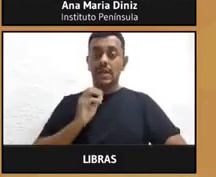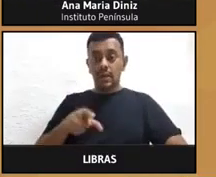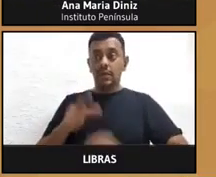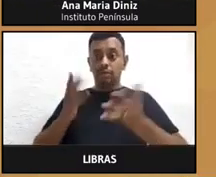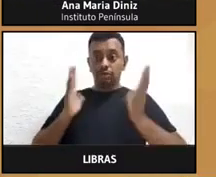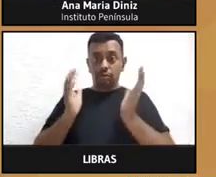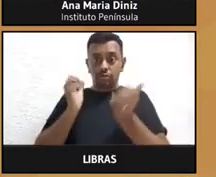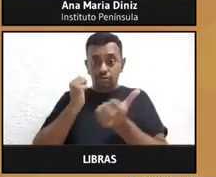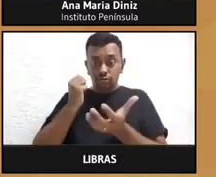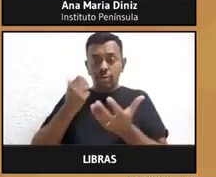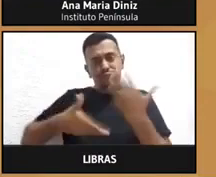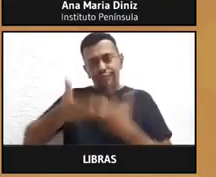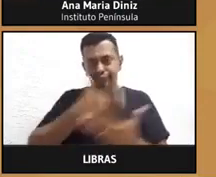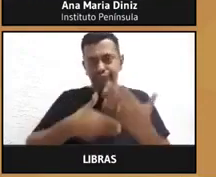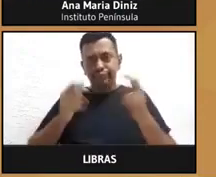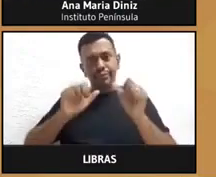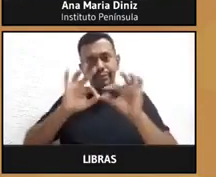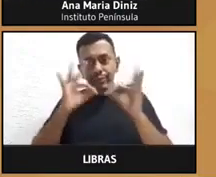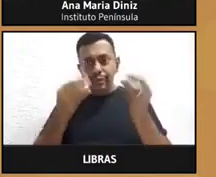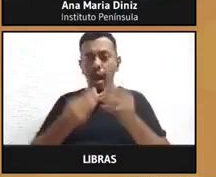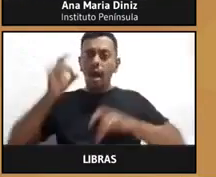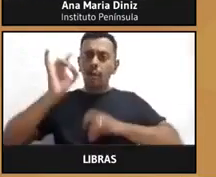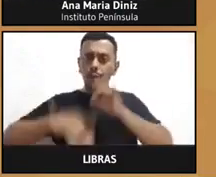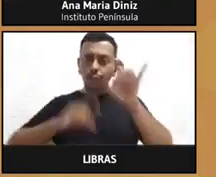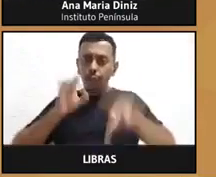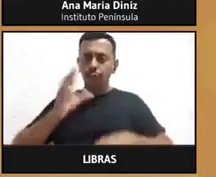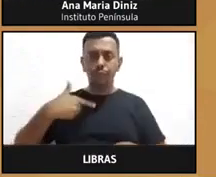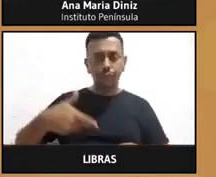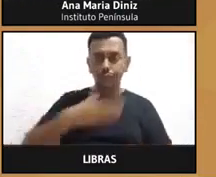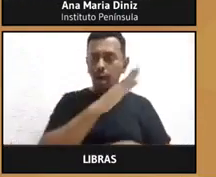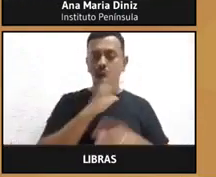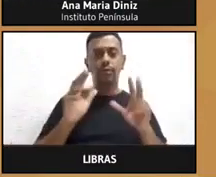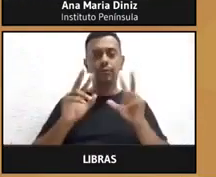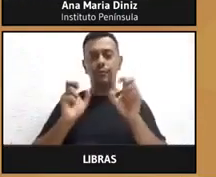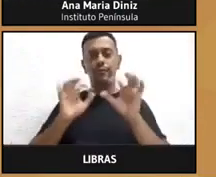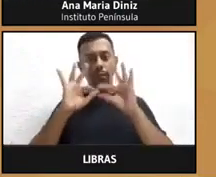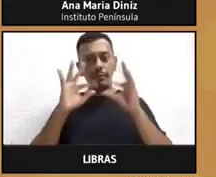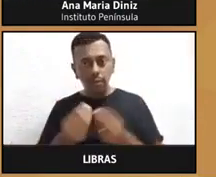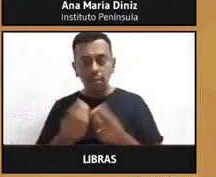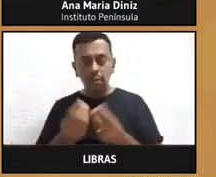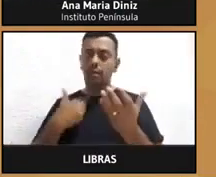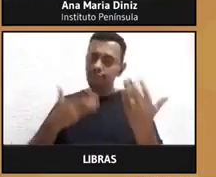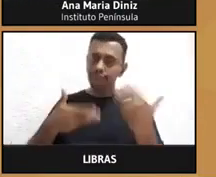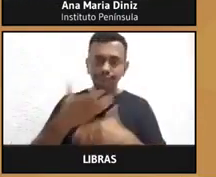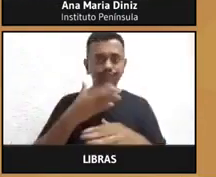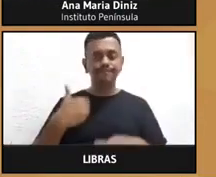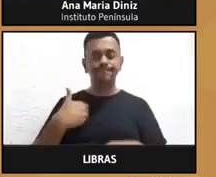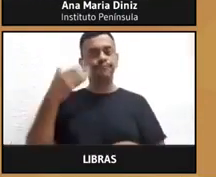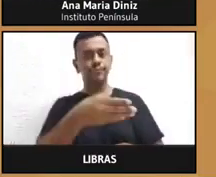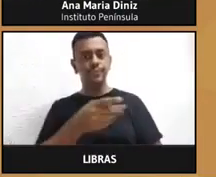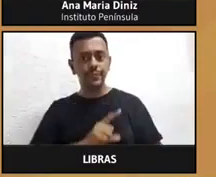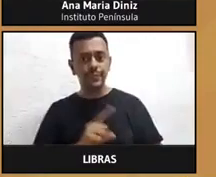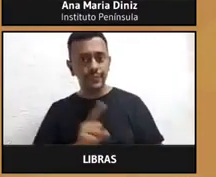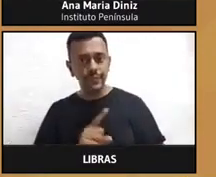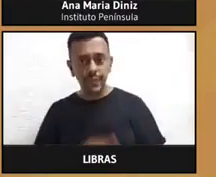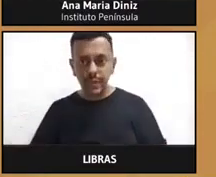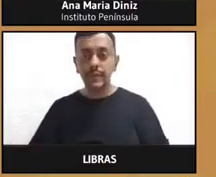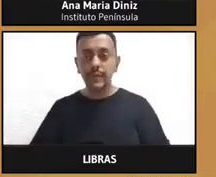to generate não vão they need to gain money. família, querem ganhar A